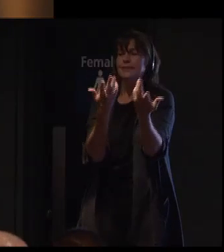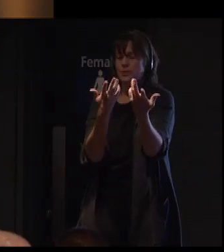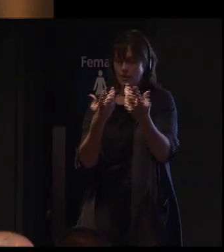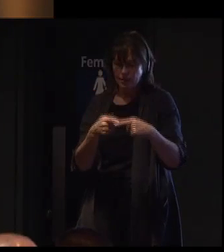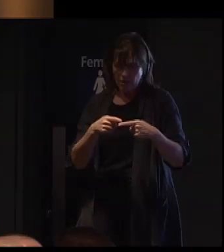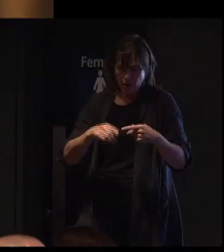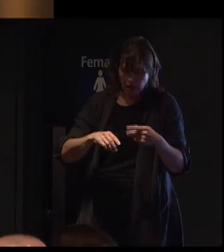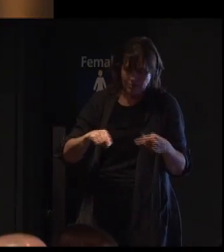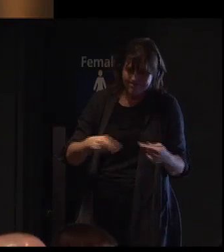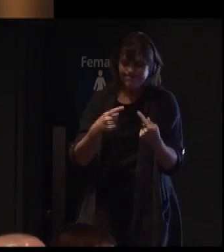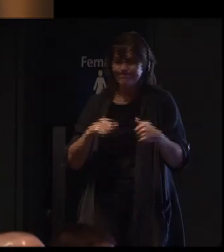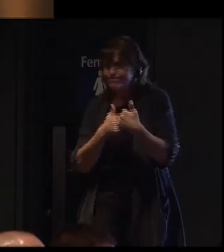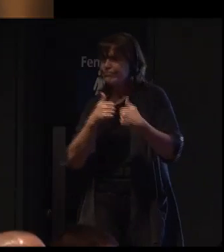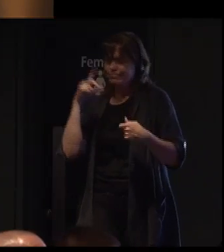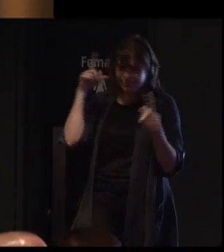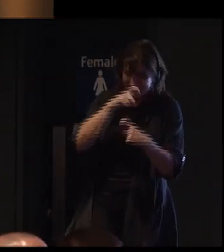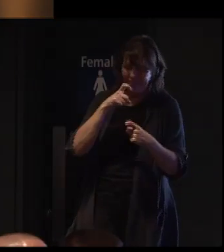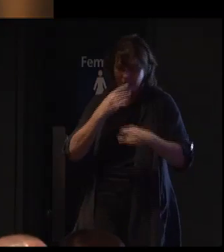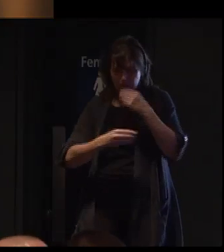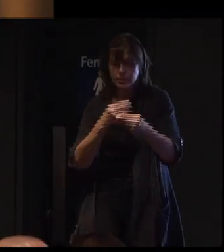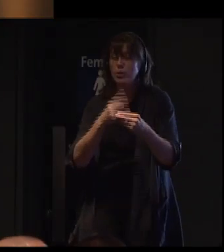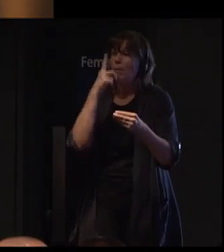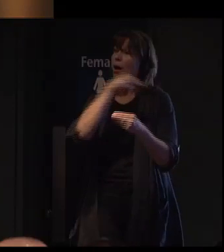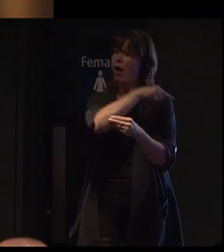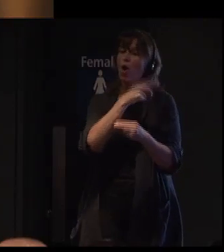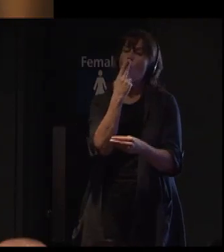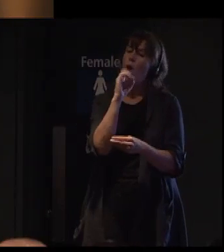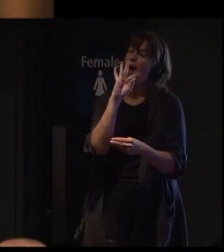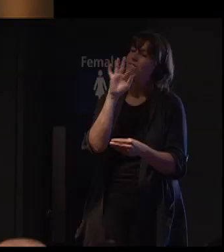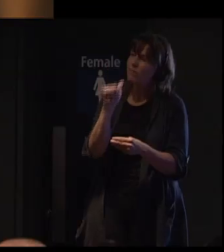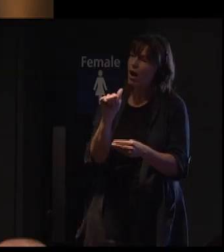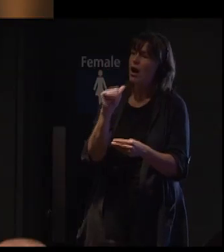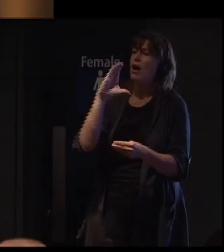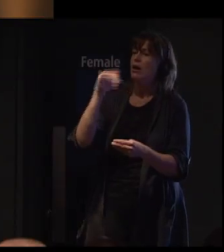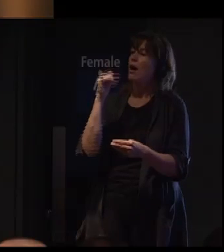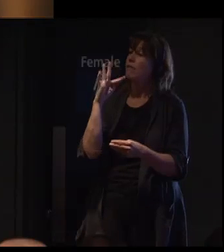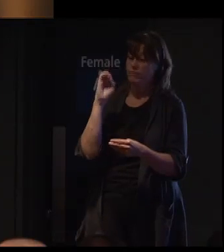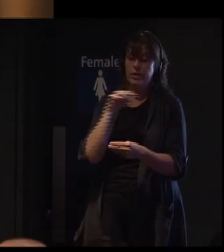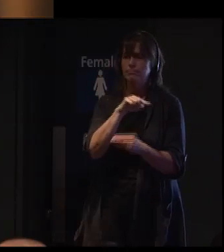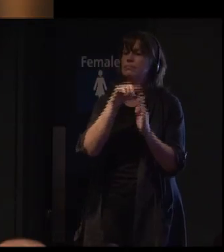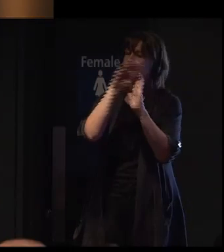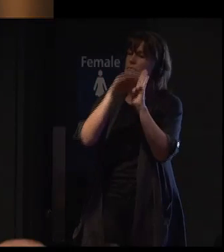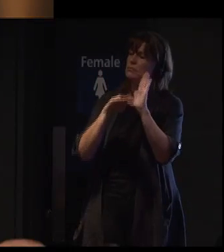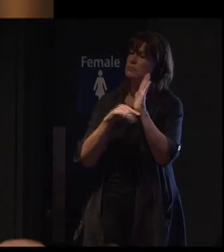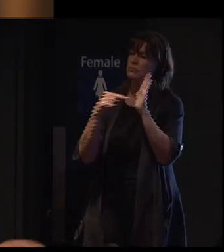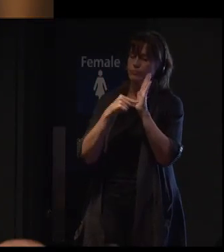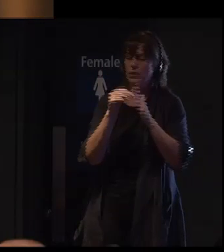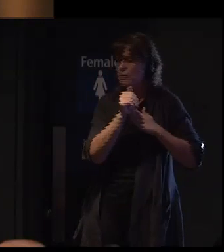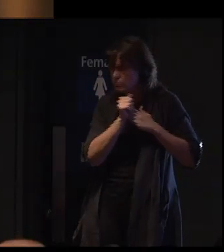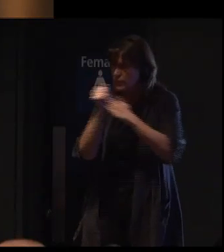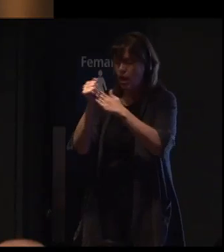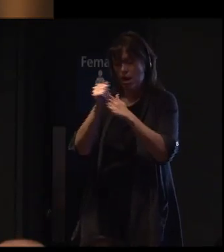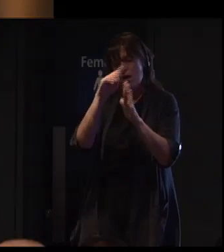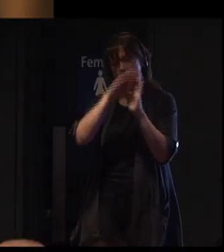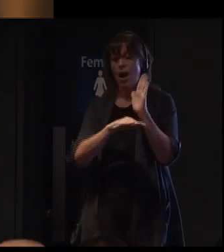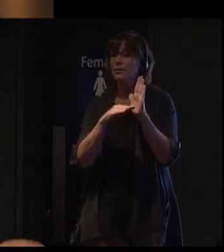of opportunities. And as a guidance for good practice, UEFA and CAFE together have published a good practice guide, which I will launch